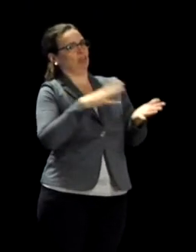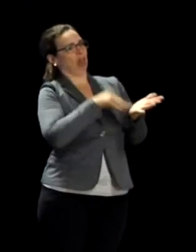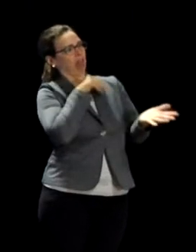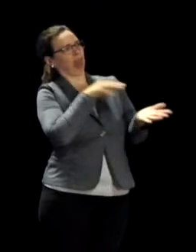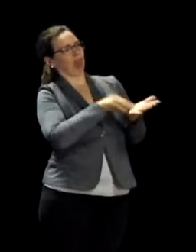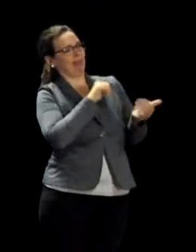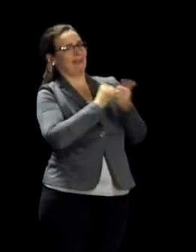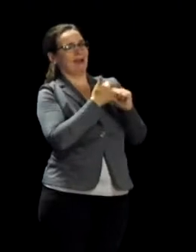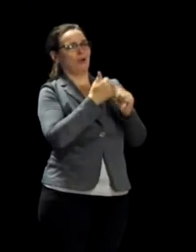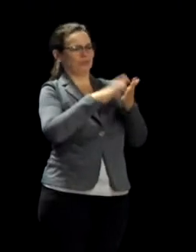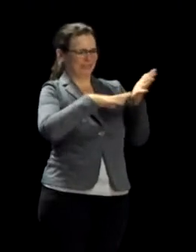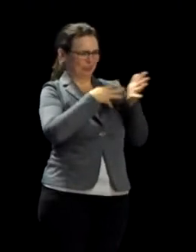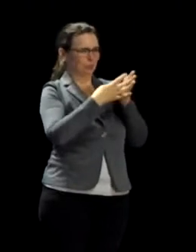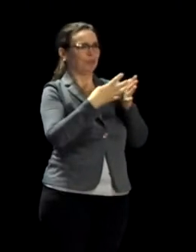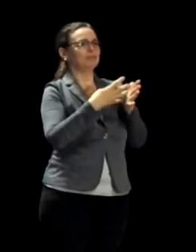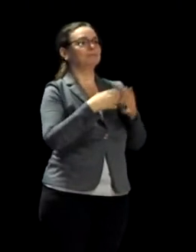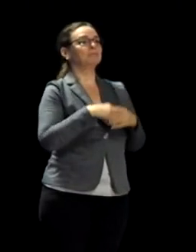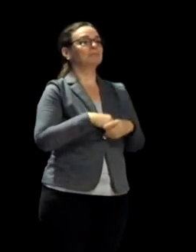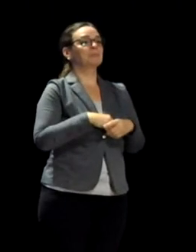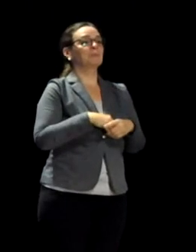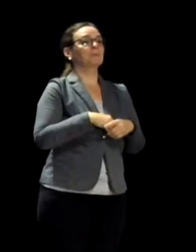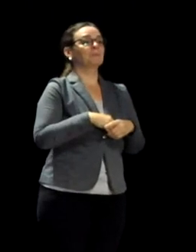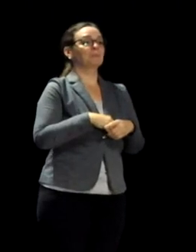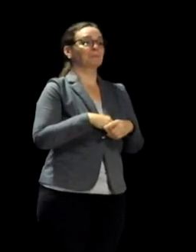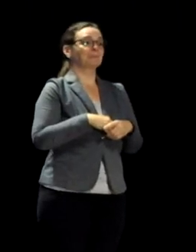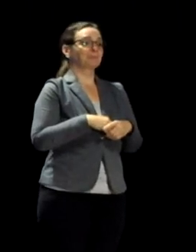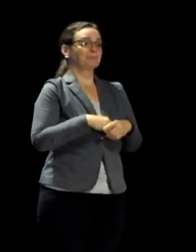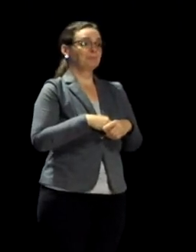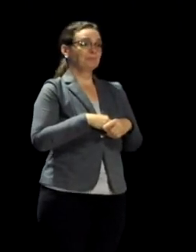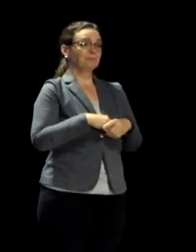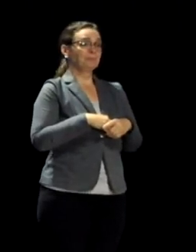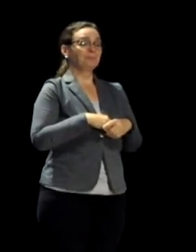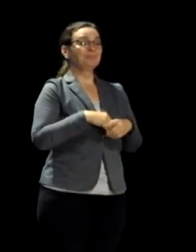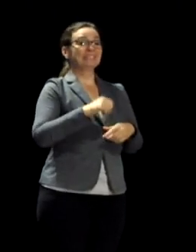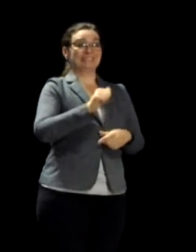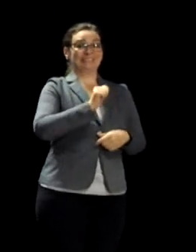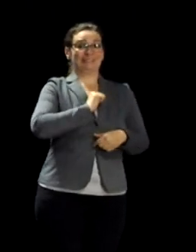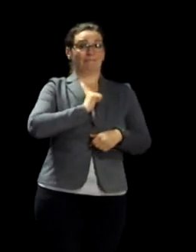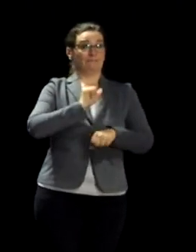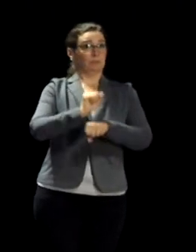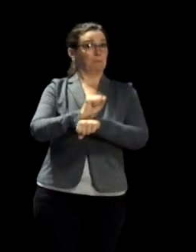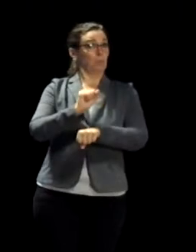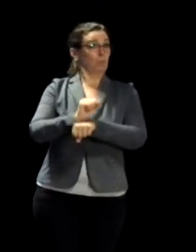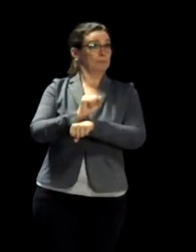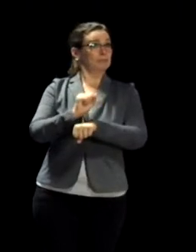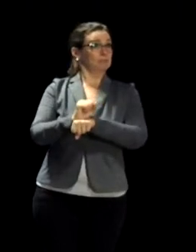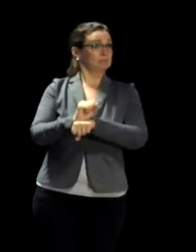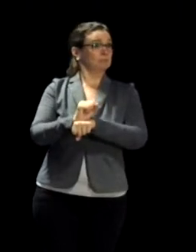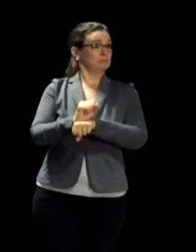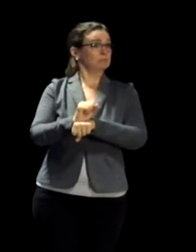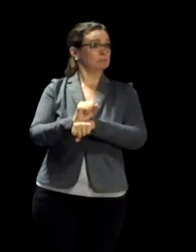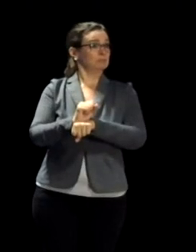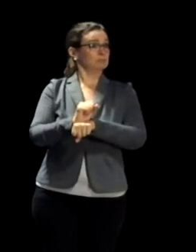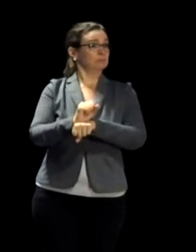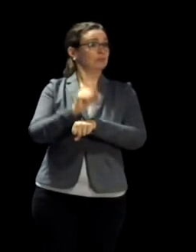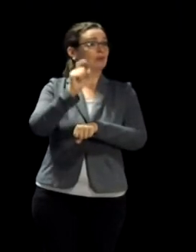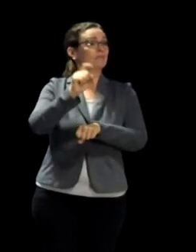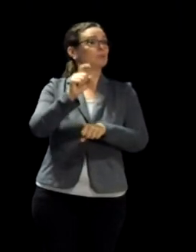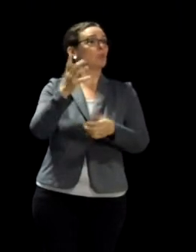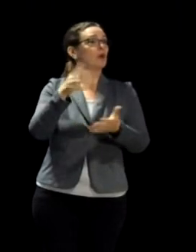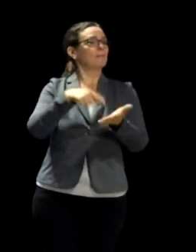anybody's ever been self-employed and you make quarterly tax payments, estimated tax payments, because nobody's taking out taxes out of your